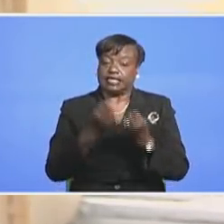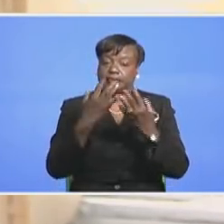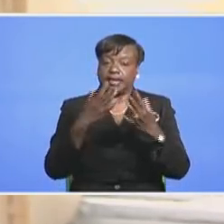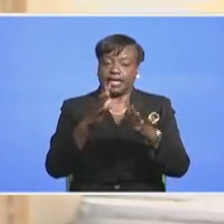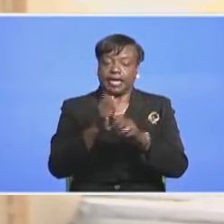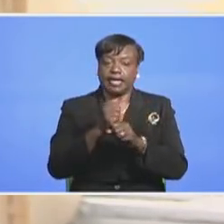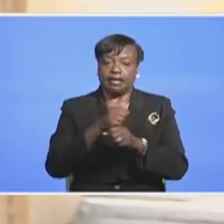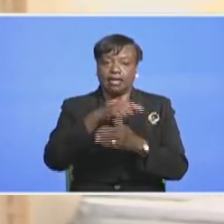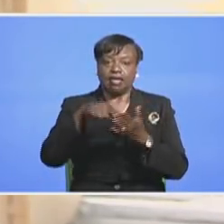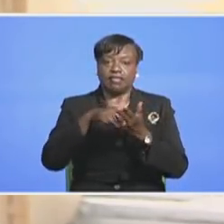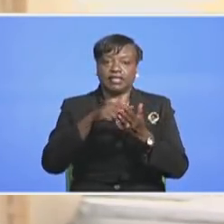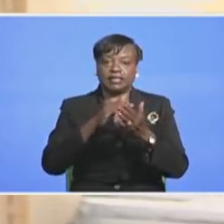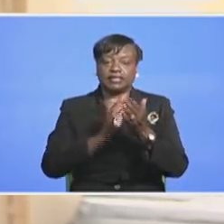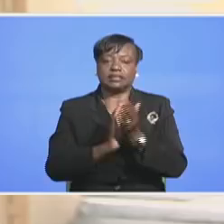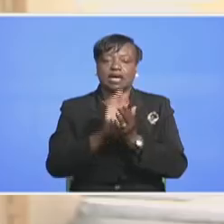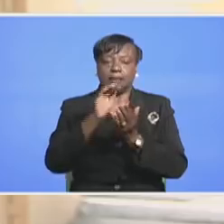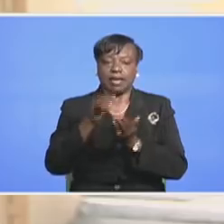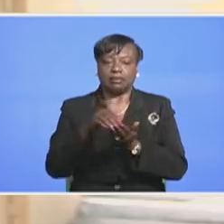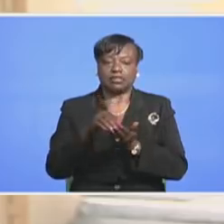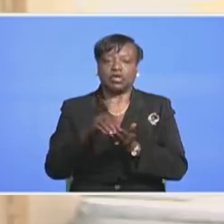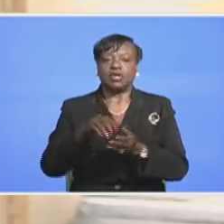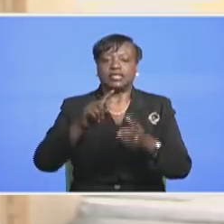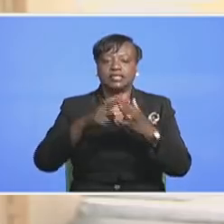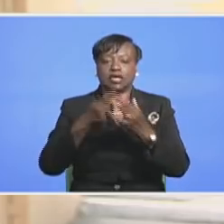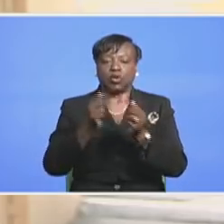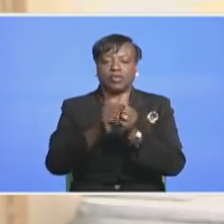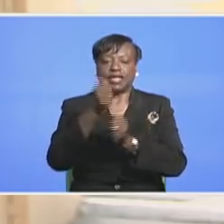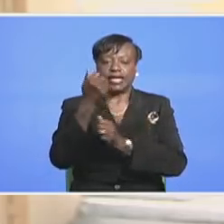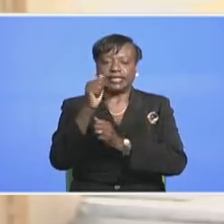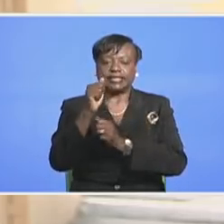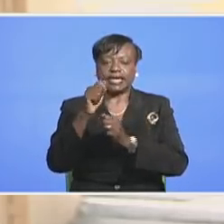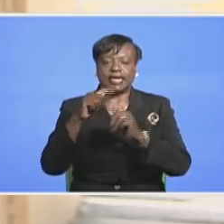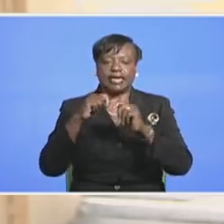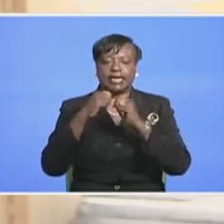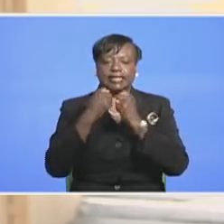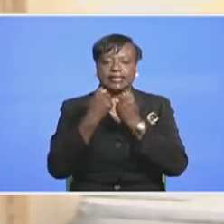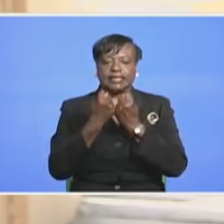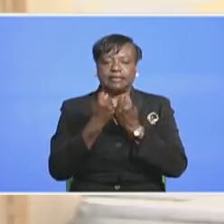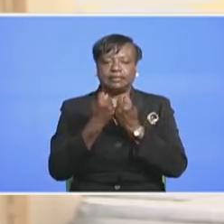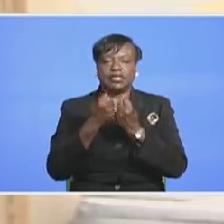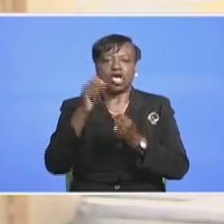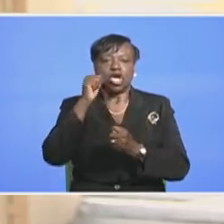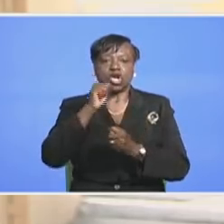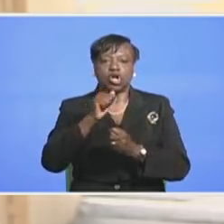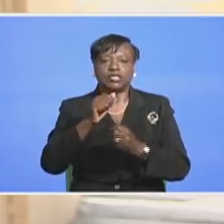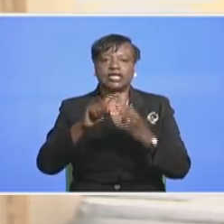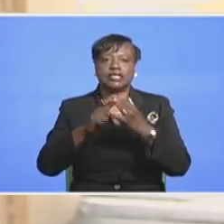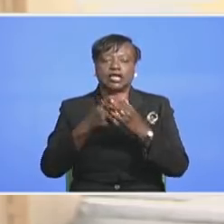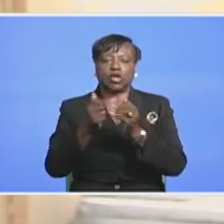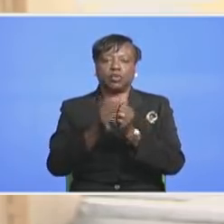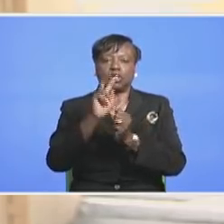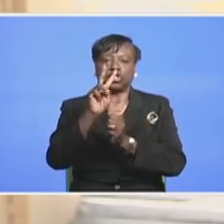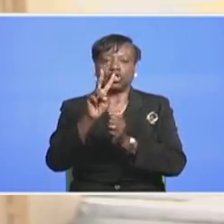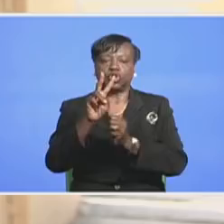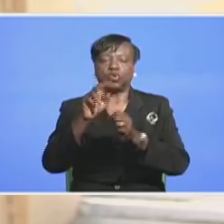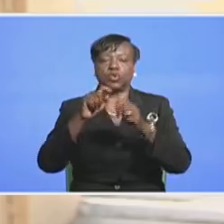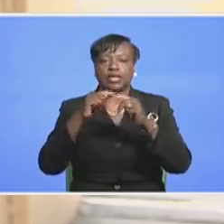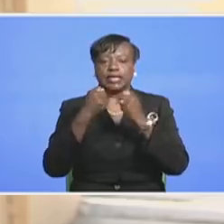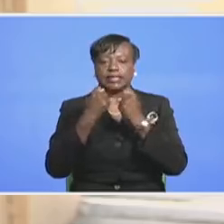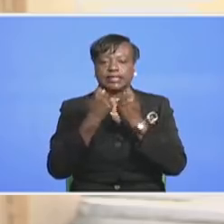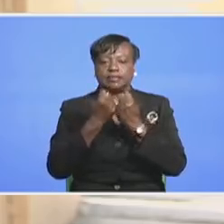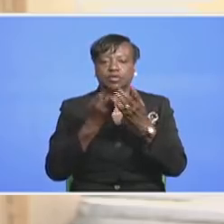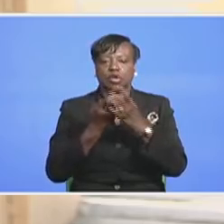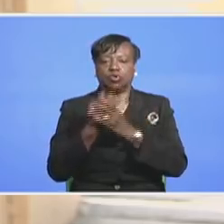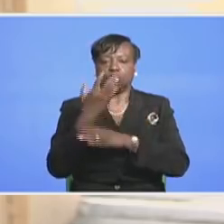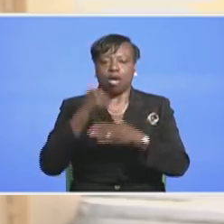teams in the U16. The girls division, we started with 2 teams, but we want to grow that. The under